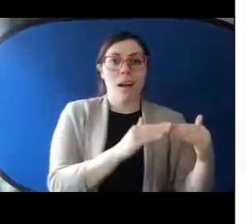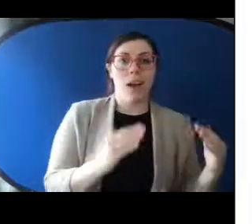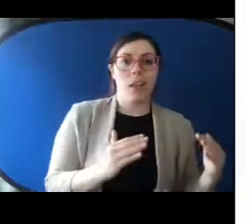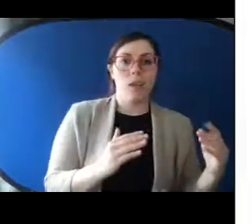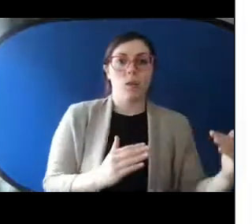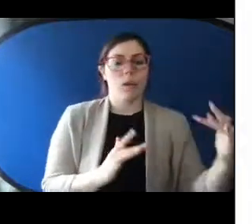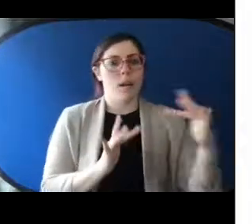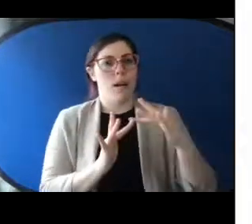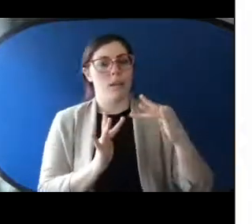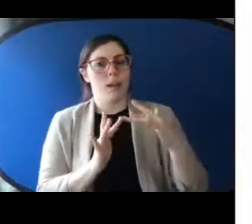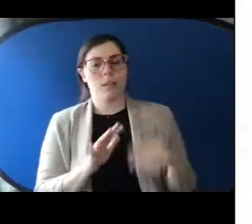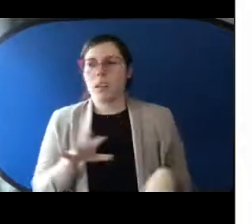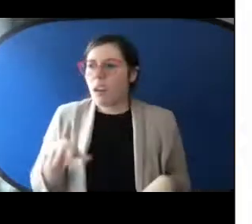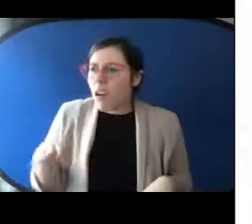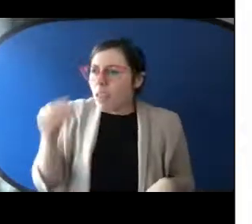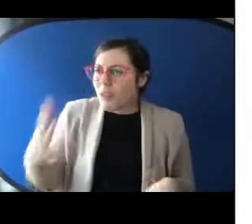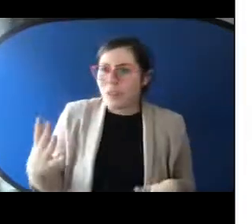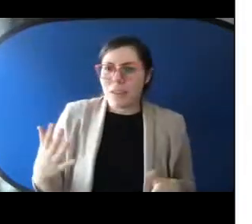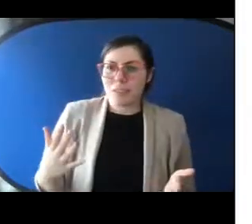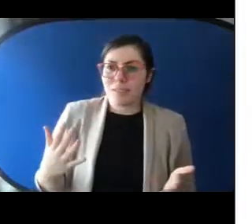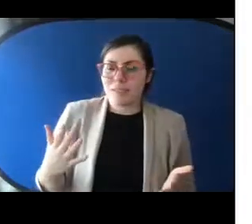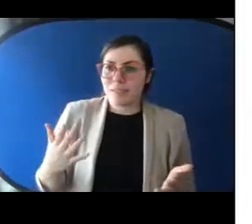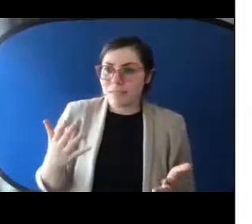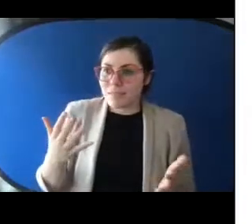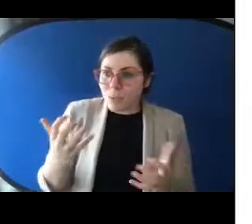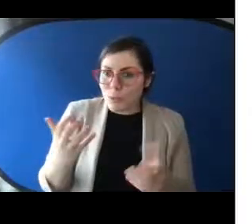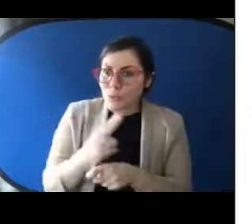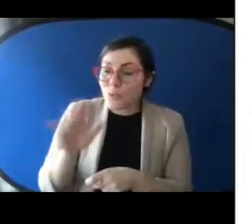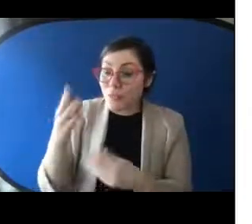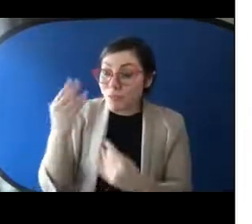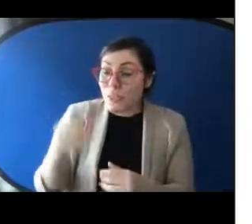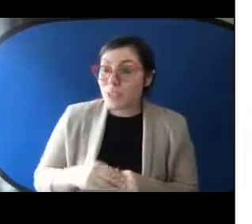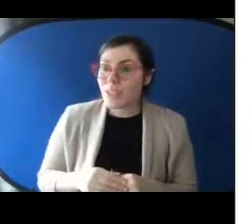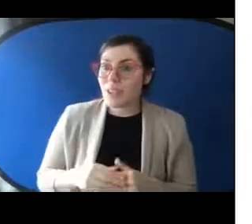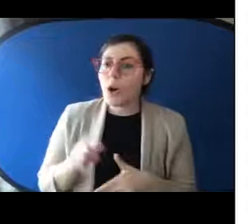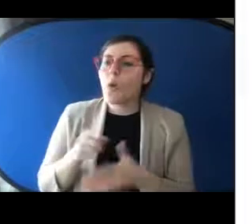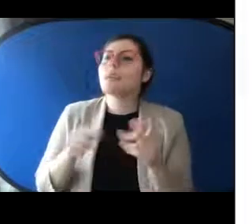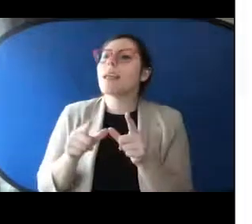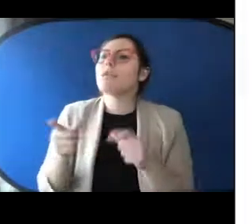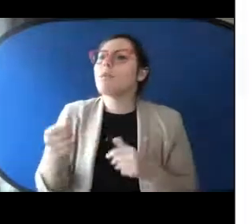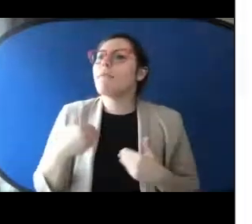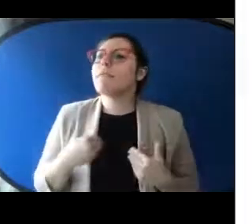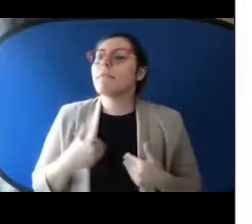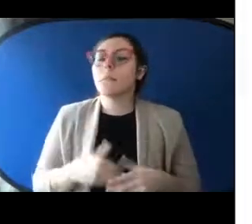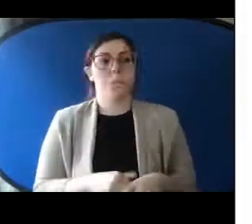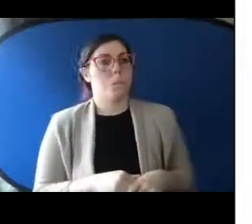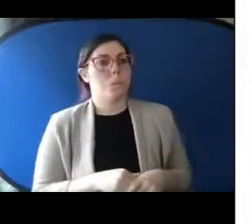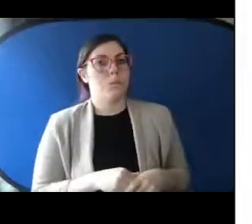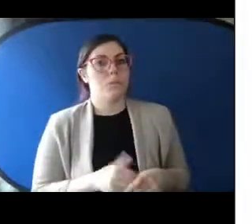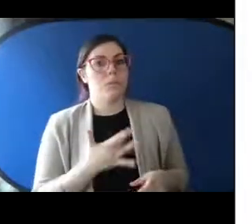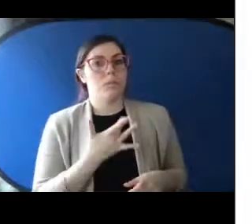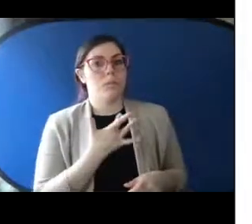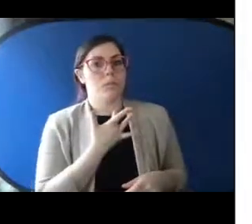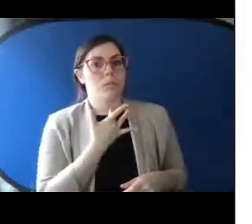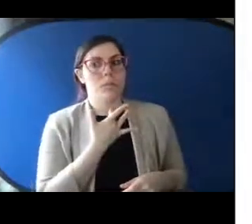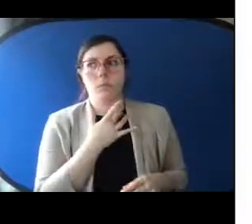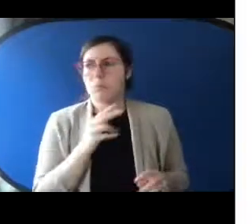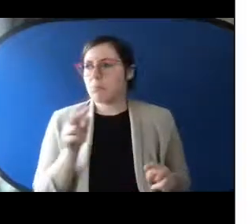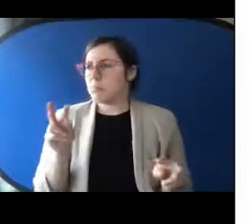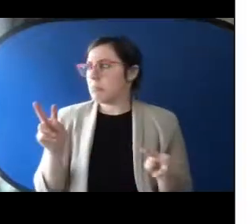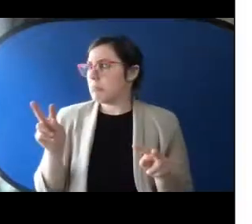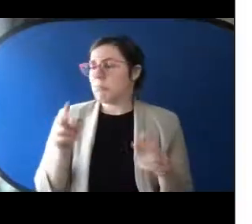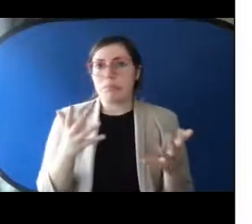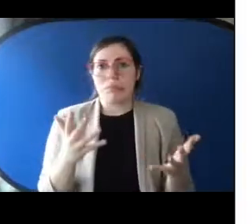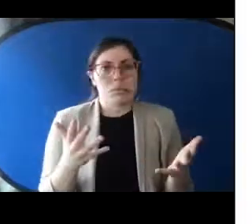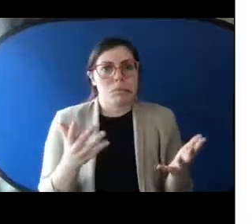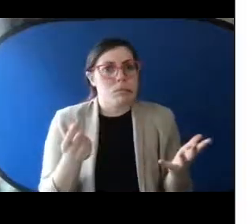to you, great, we'd love to use your data. What's the license? And we all kind of looked at each other and scratched our heads and